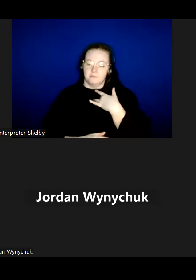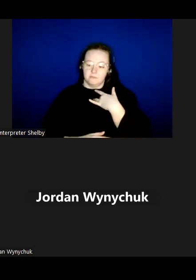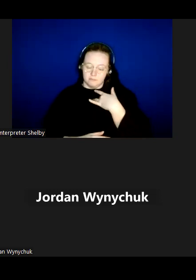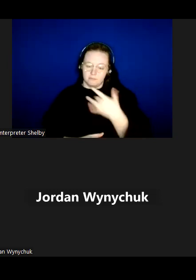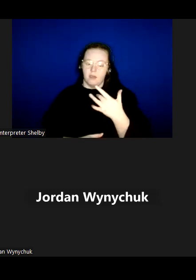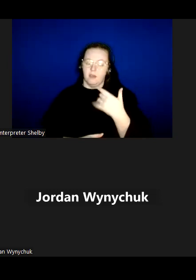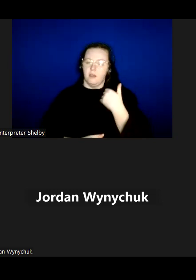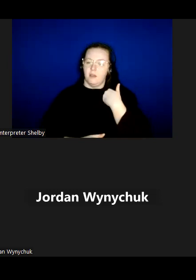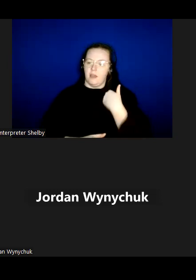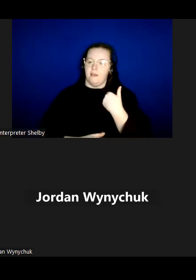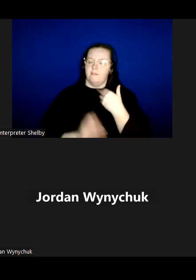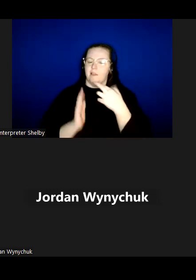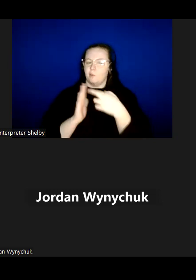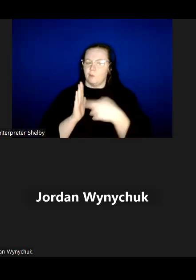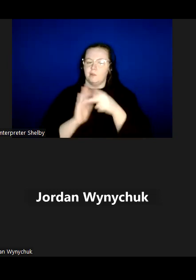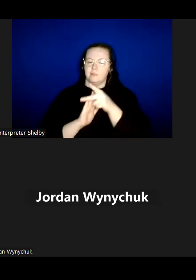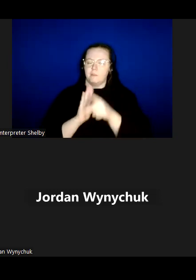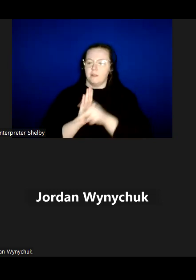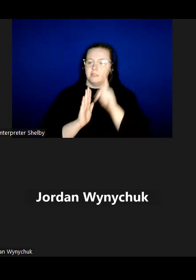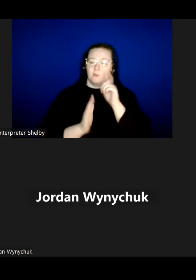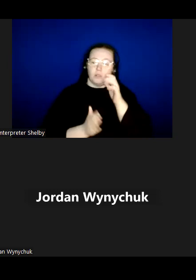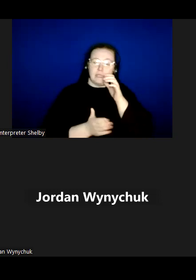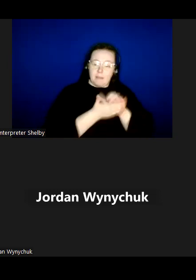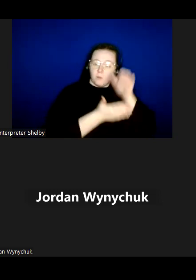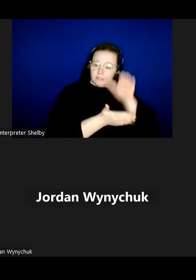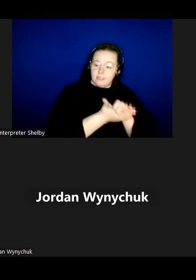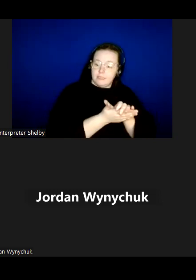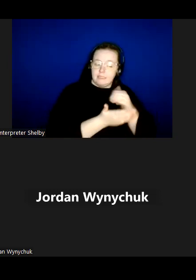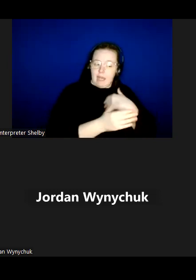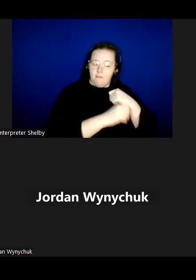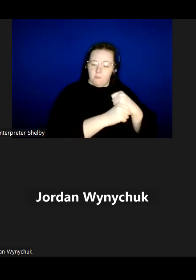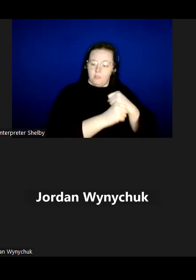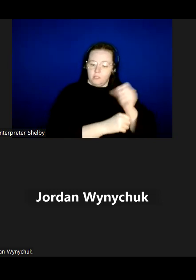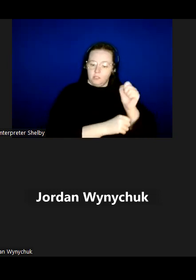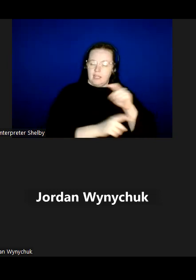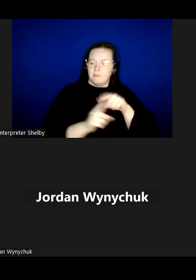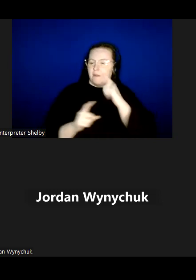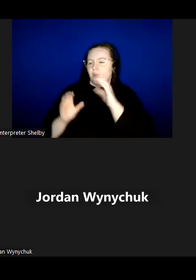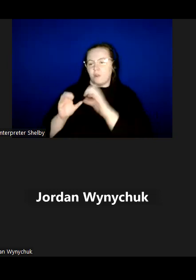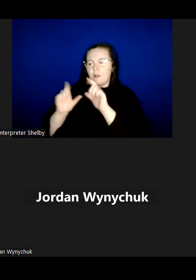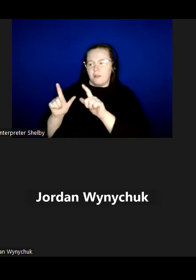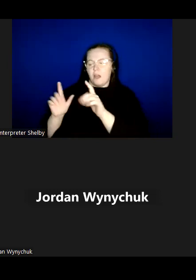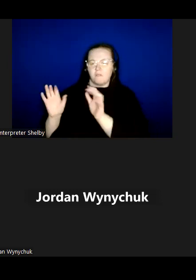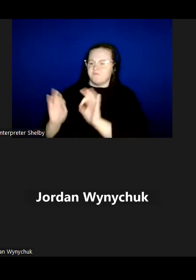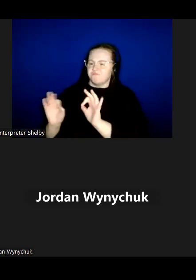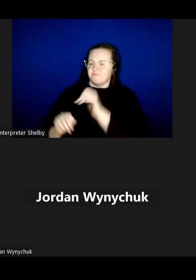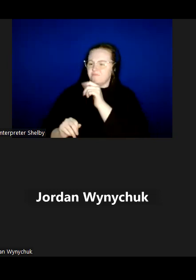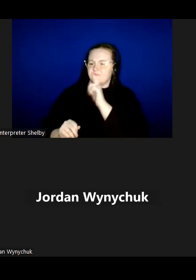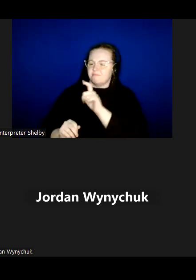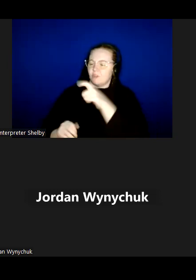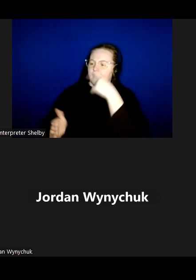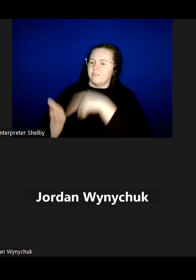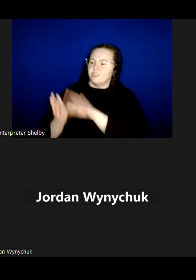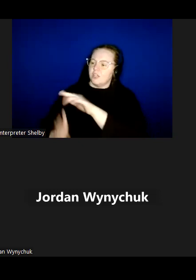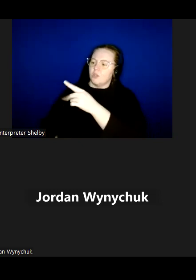provisions for survivor benefits for spouses, so married, but not necessarily for common law. So you will need to check your